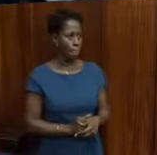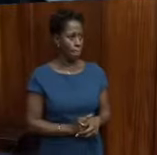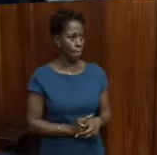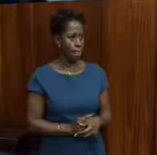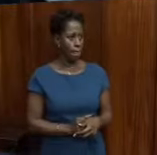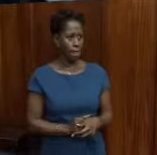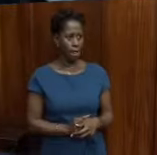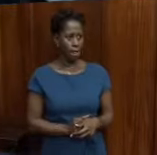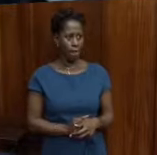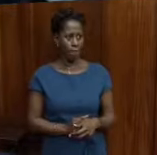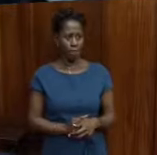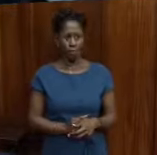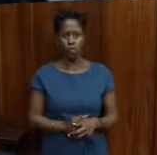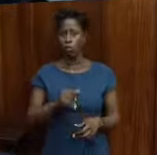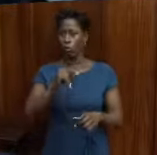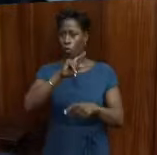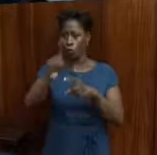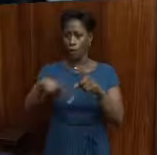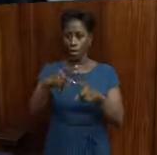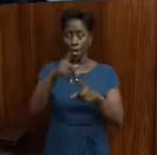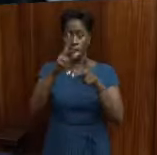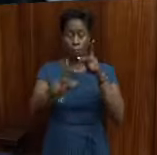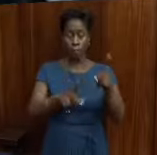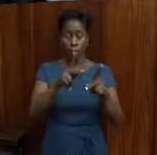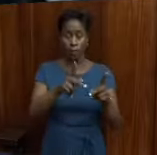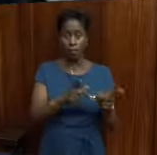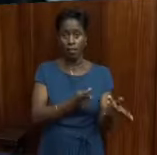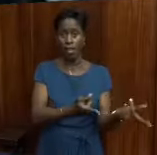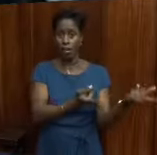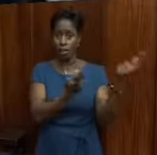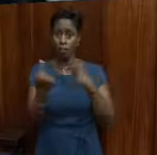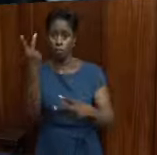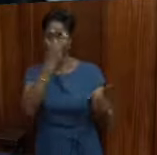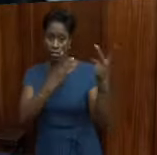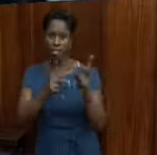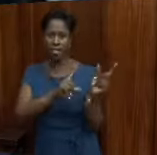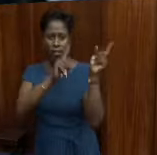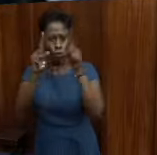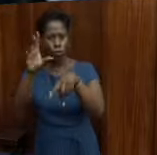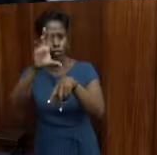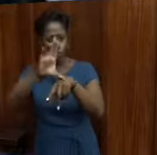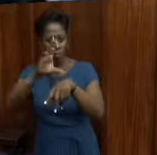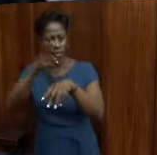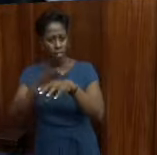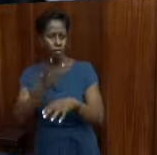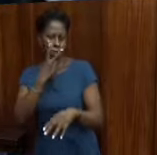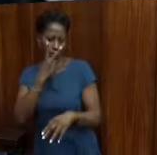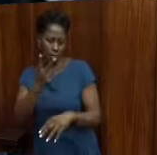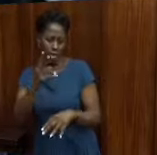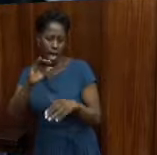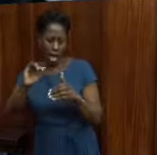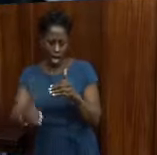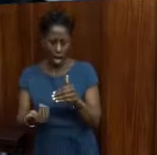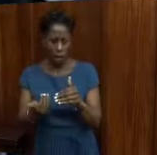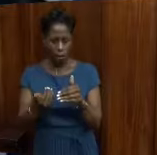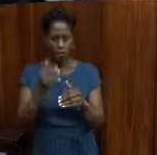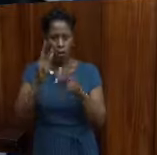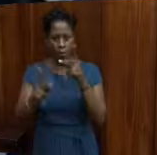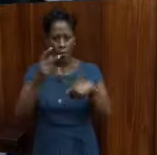tourism destination for visitors using funds from the OECS Regional Tourism Project, or RTCP.